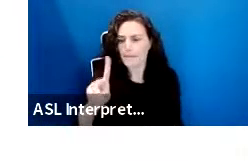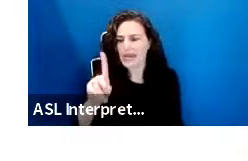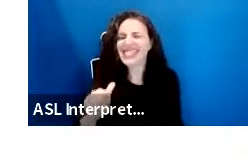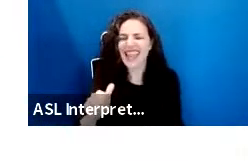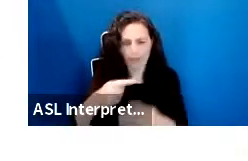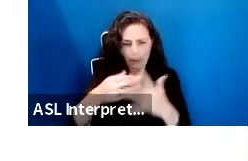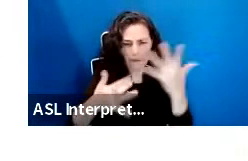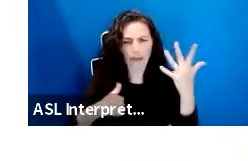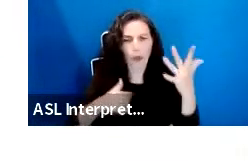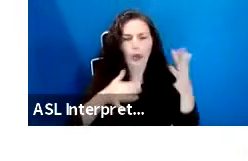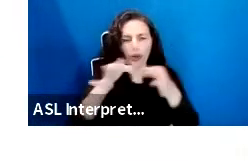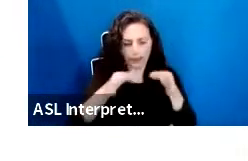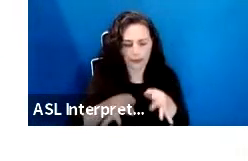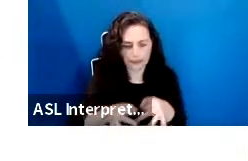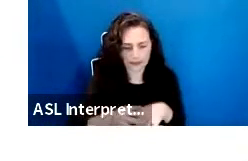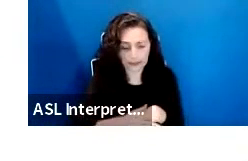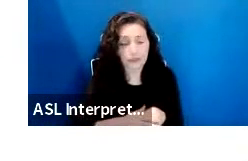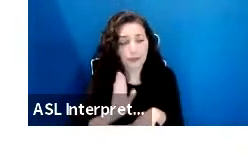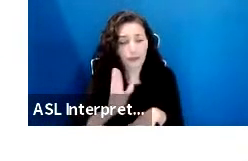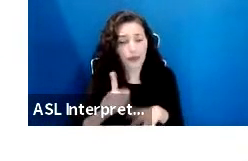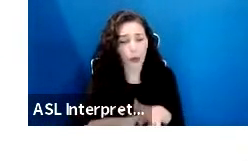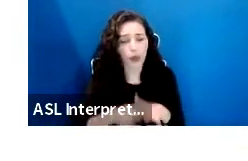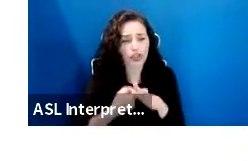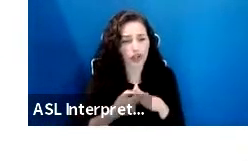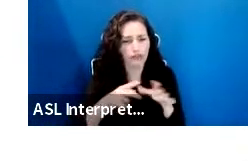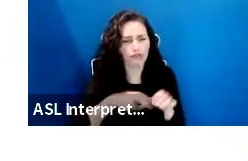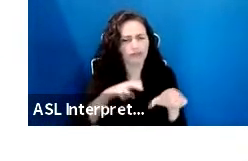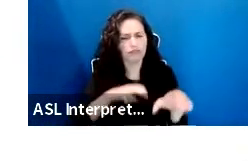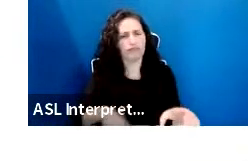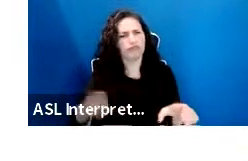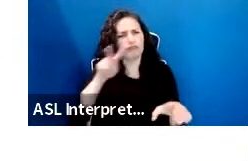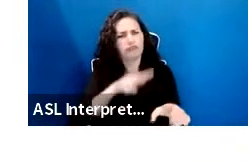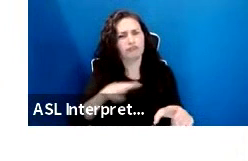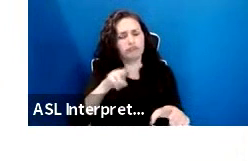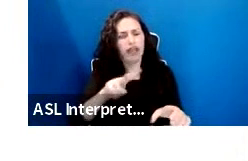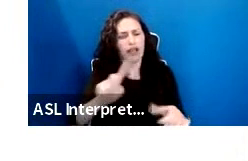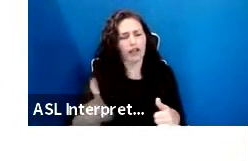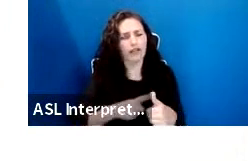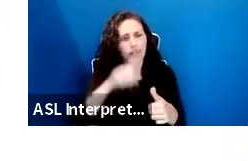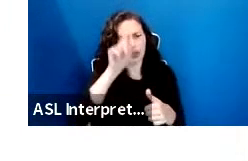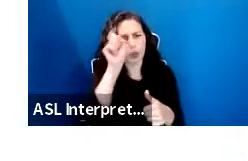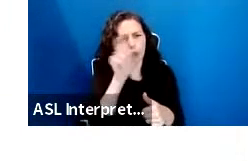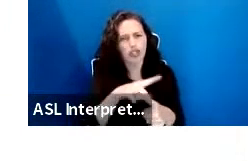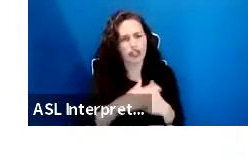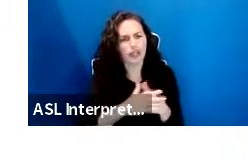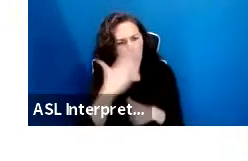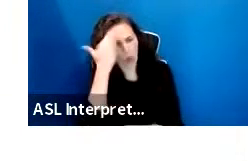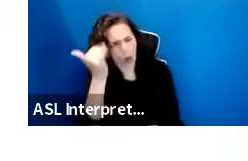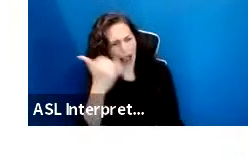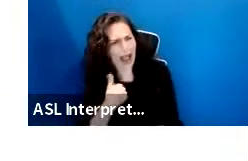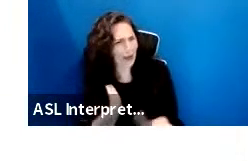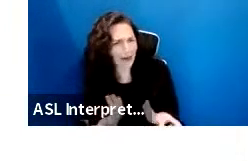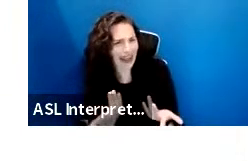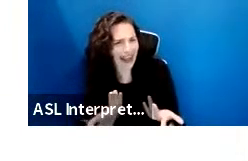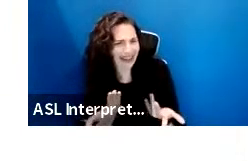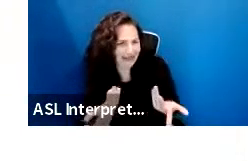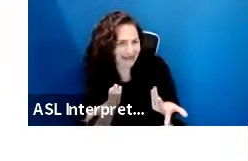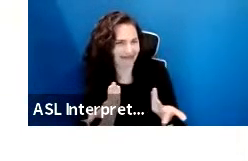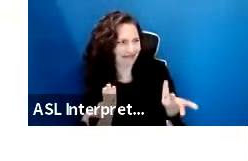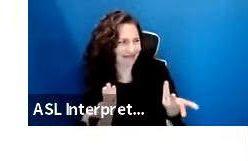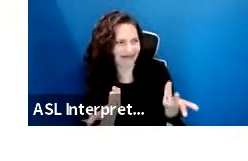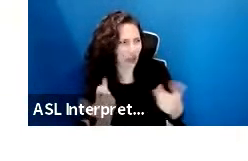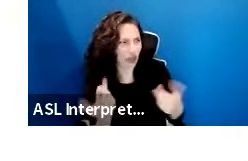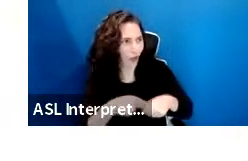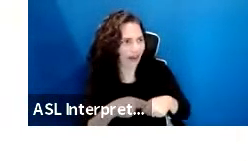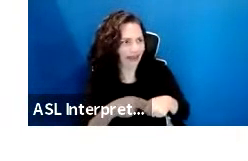of those. We're going to start by taking a step back first, though. The first question is, why would I even come to SAG-AFTRA? Why